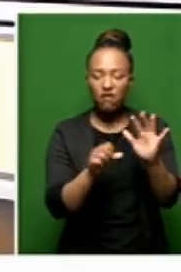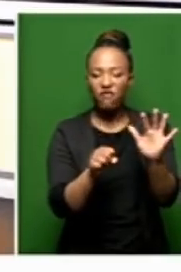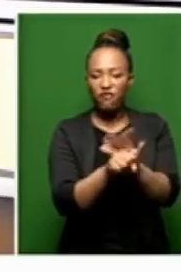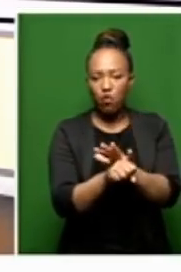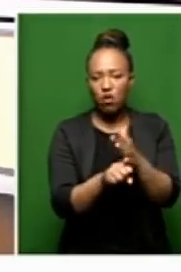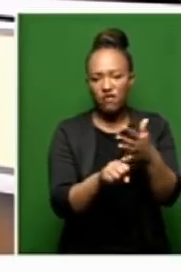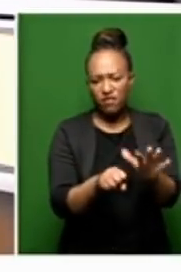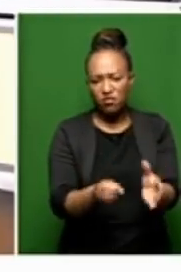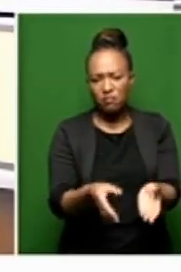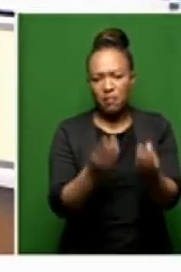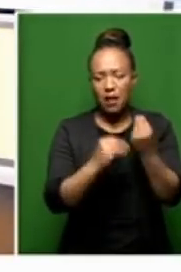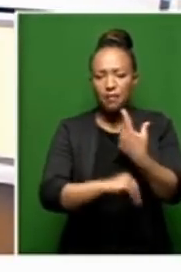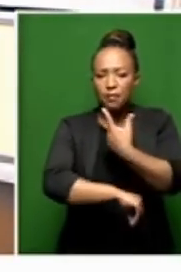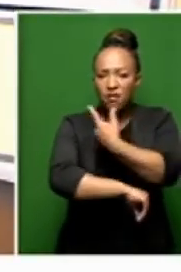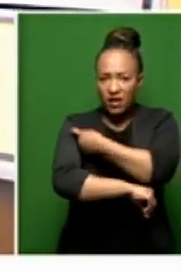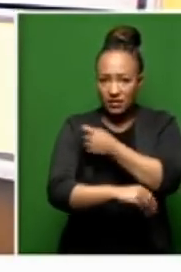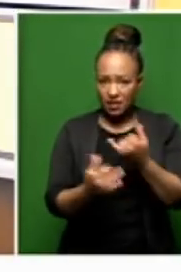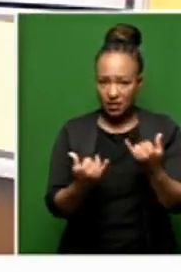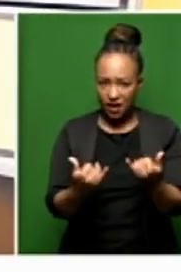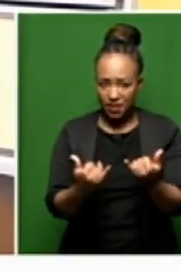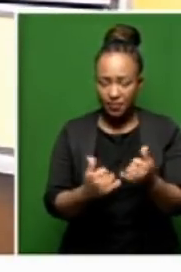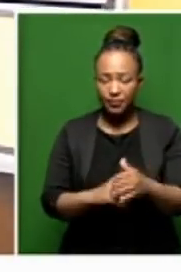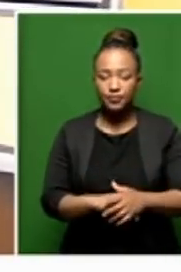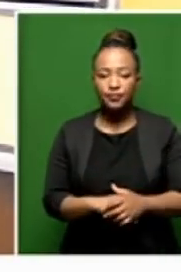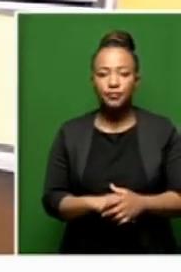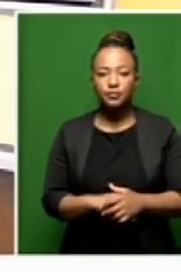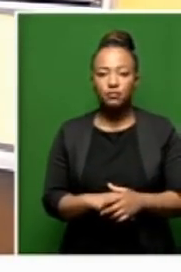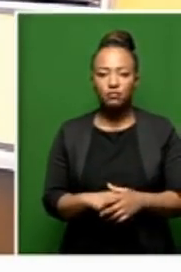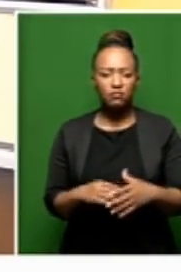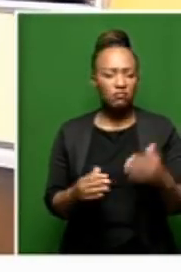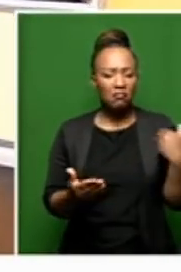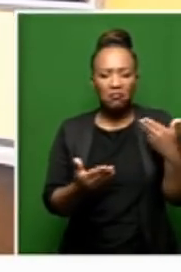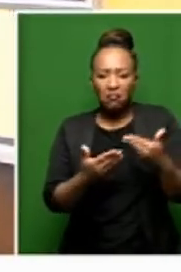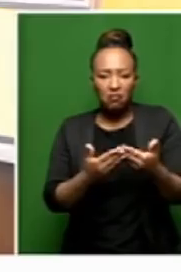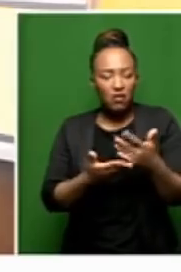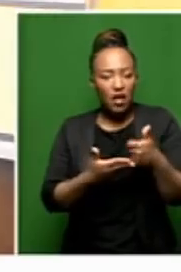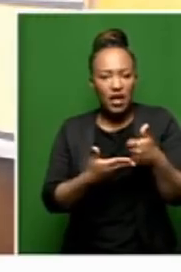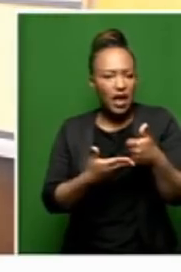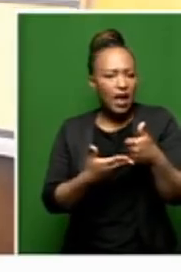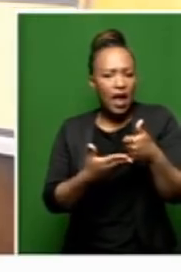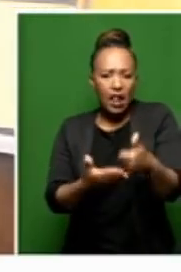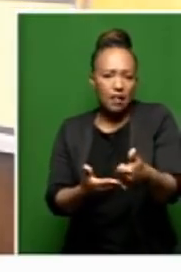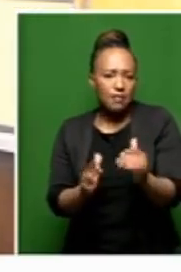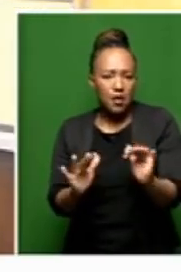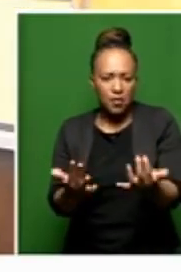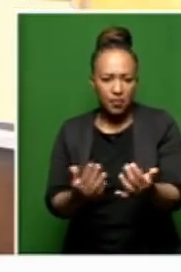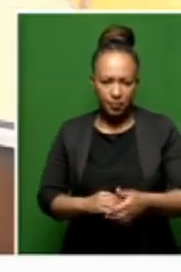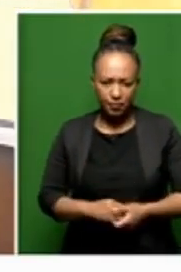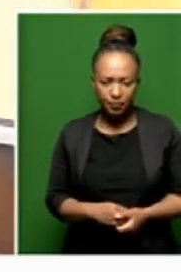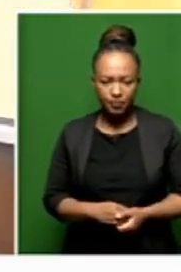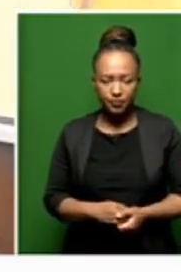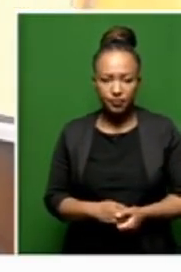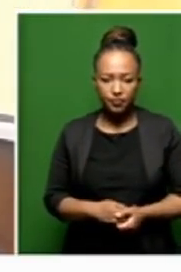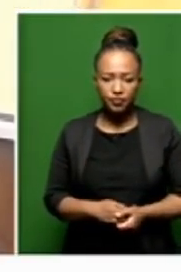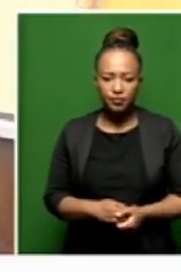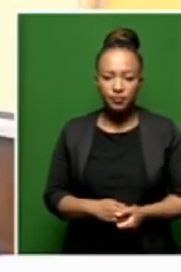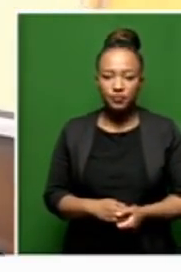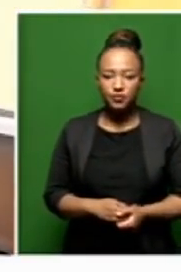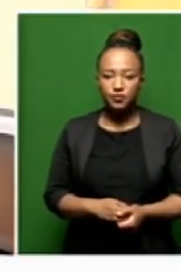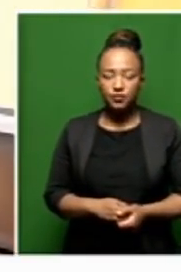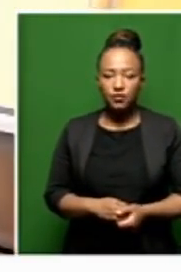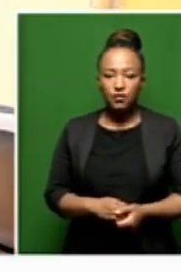fully vaccinated at this point. So how is that assisting this fight, Prof? See,